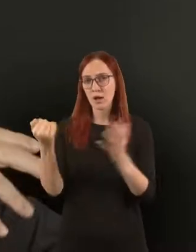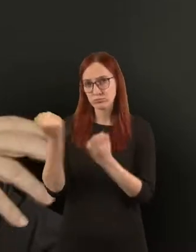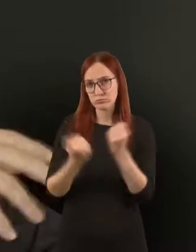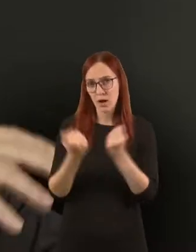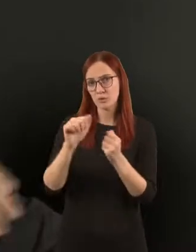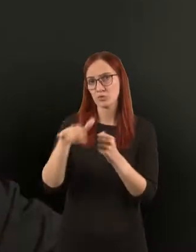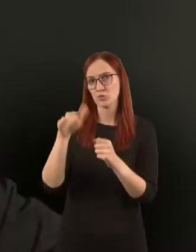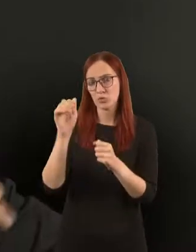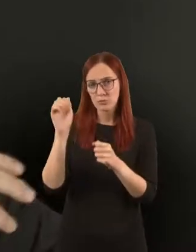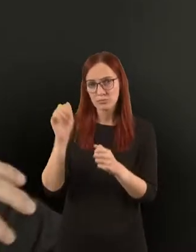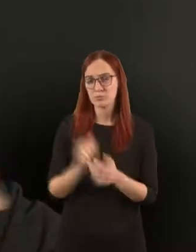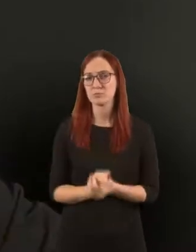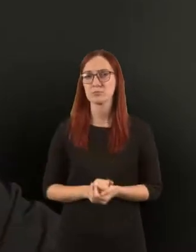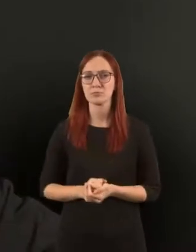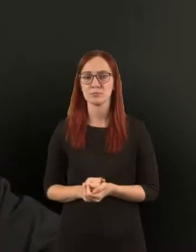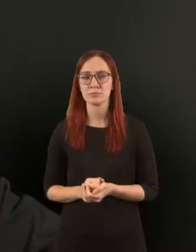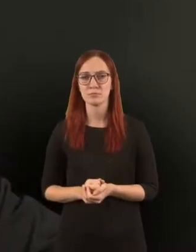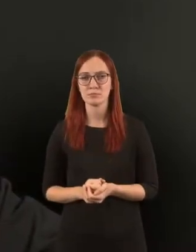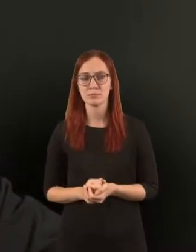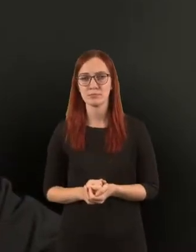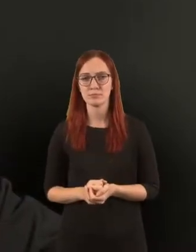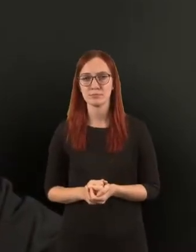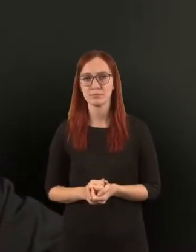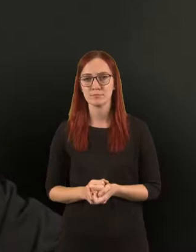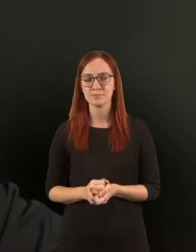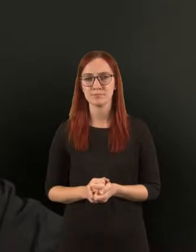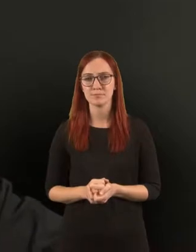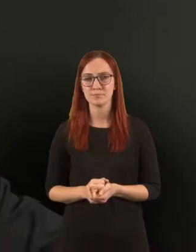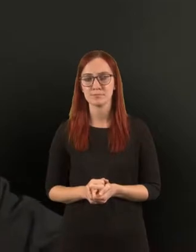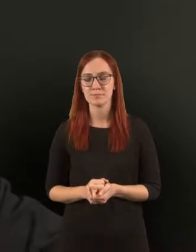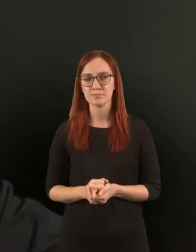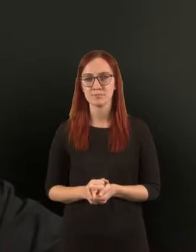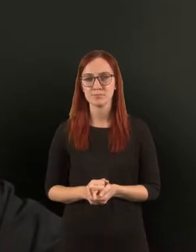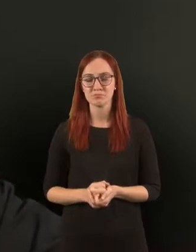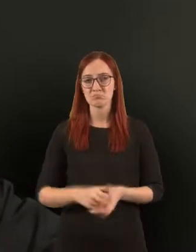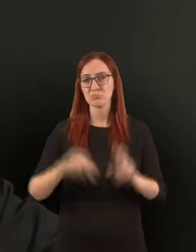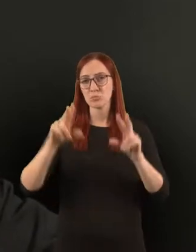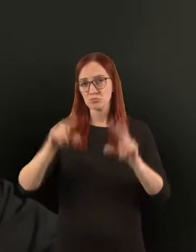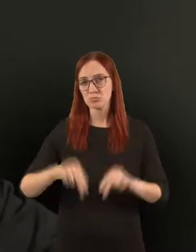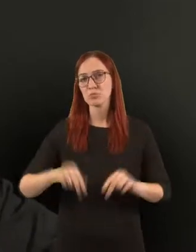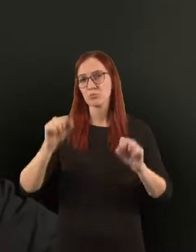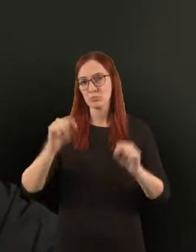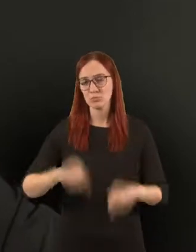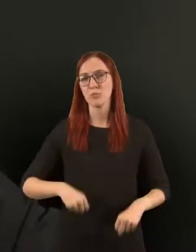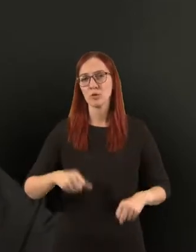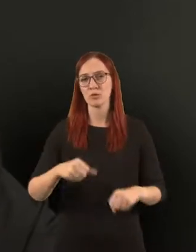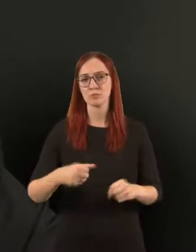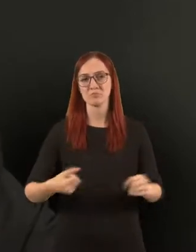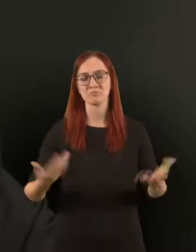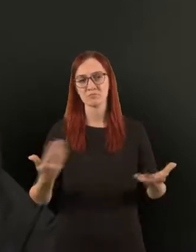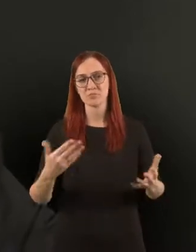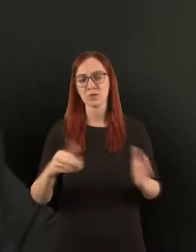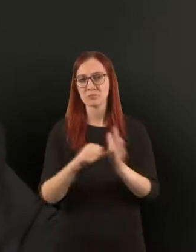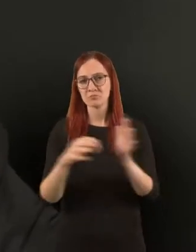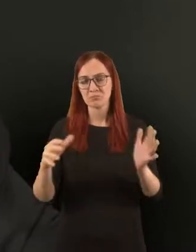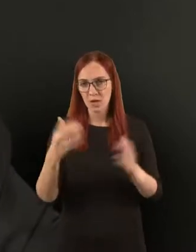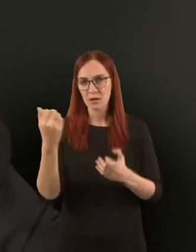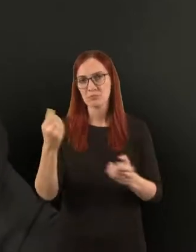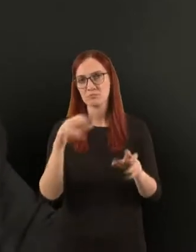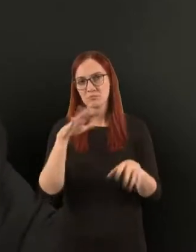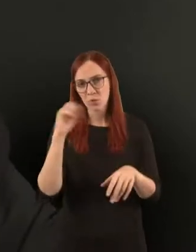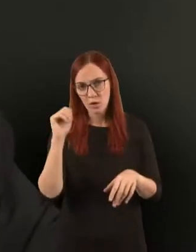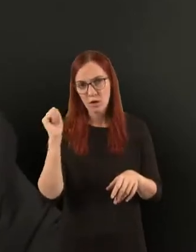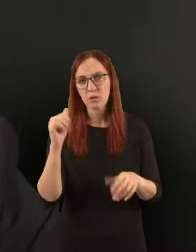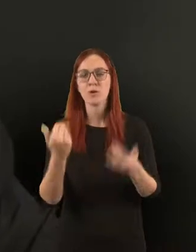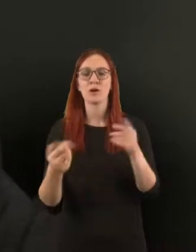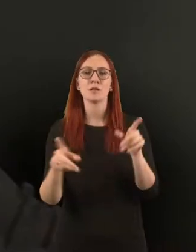that accessibility, no, the choice of having a car that you can rent